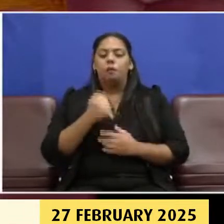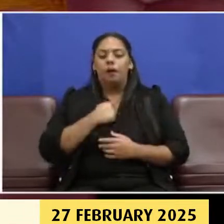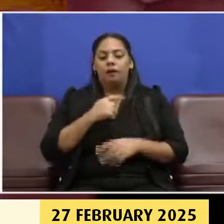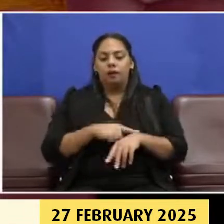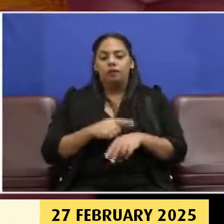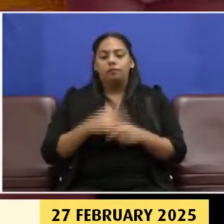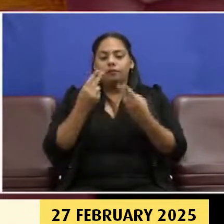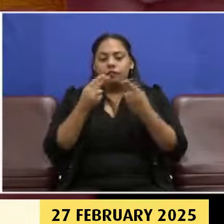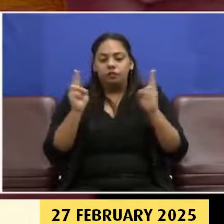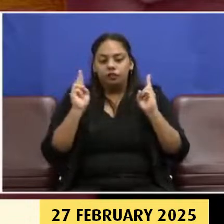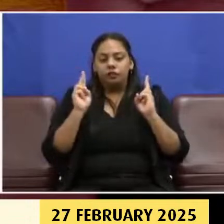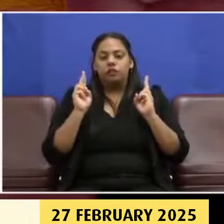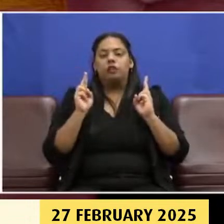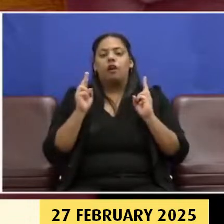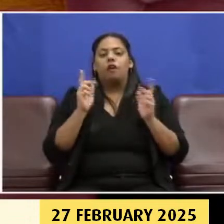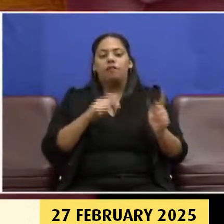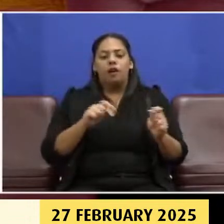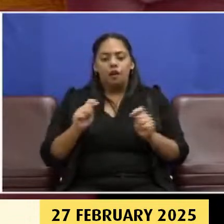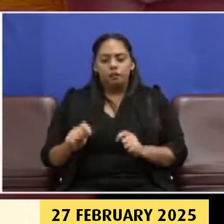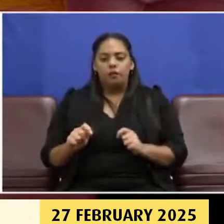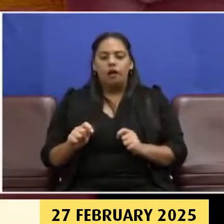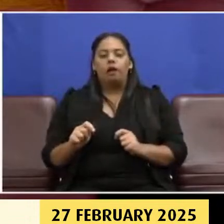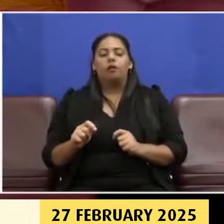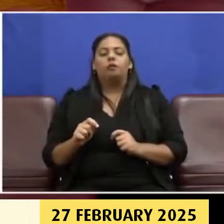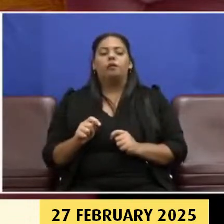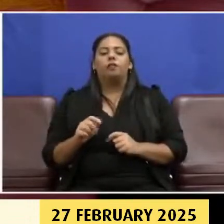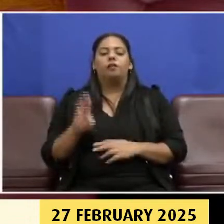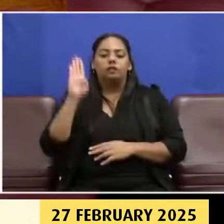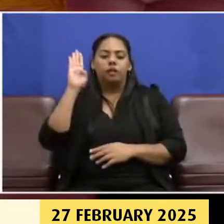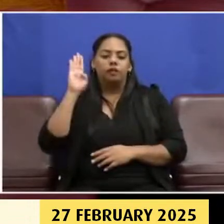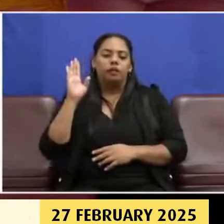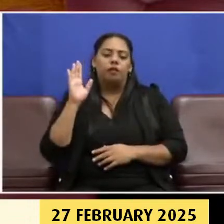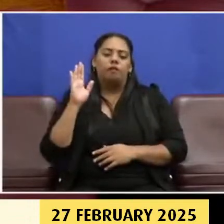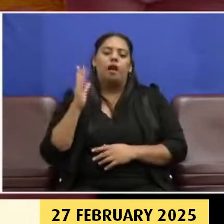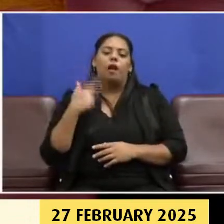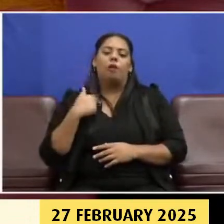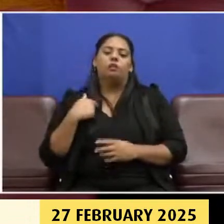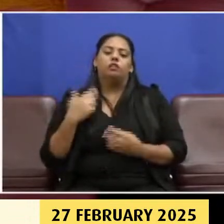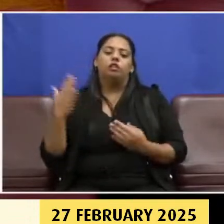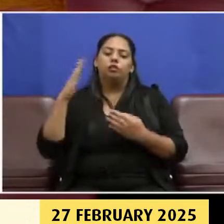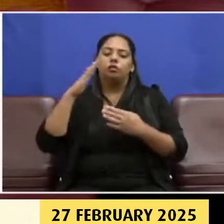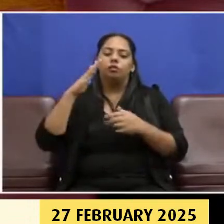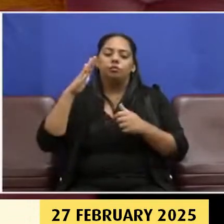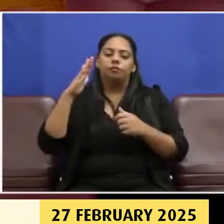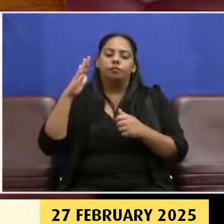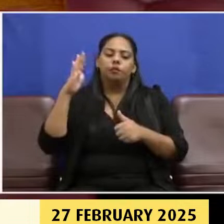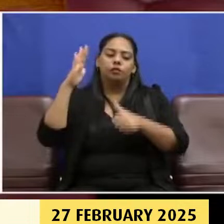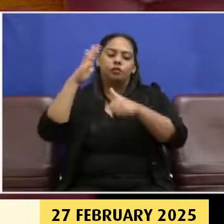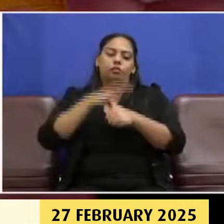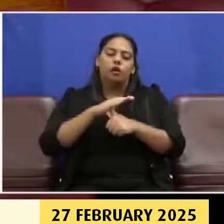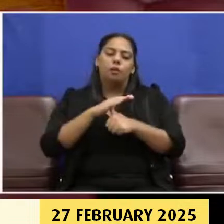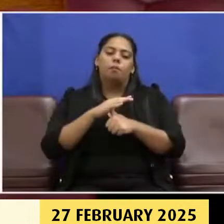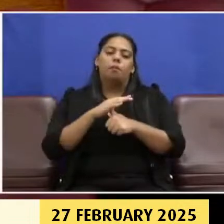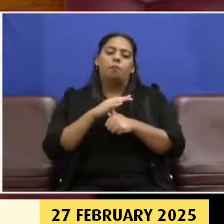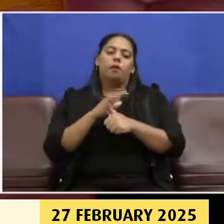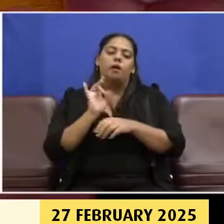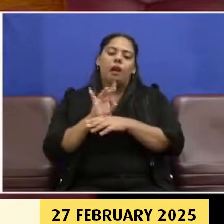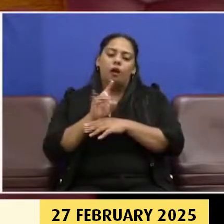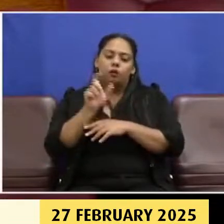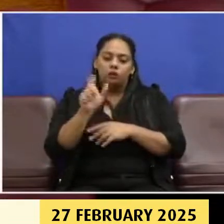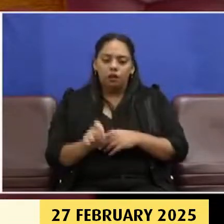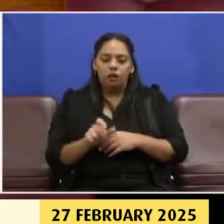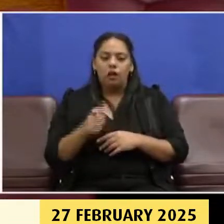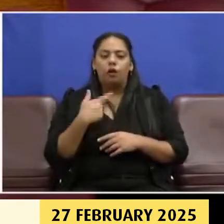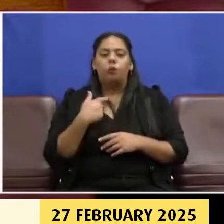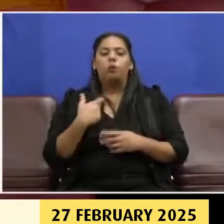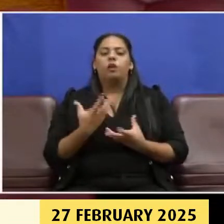of Cape Town, I've been involved in the Student Representative Council. I was the fundraising officer. In my term, I can successfully tell you that we